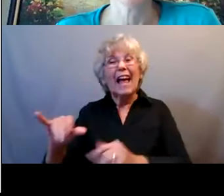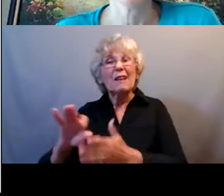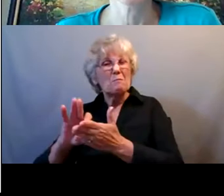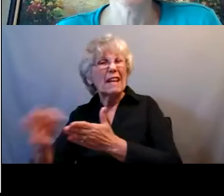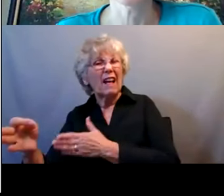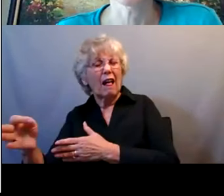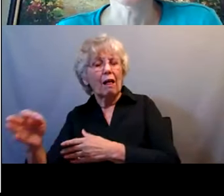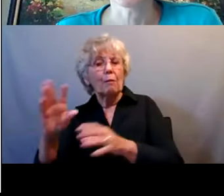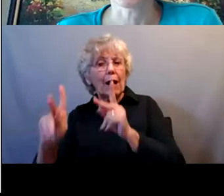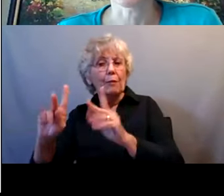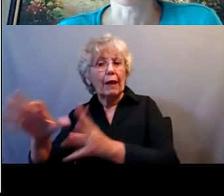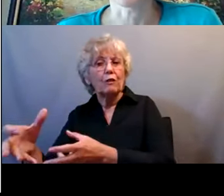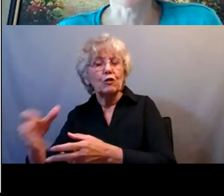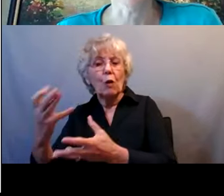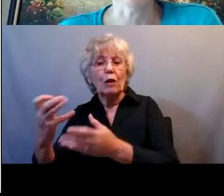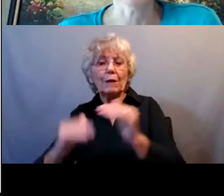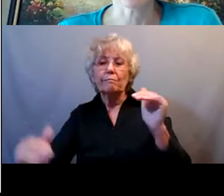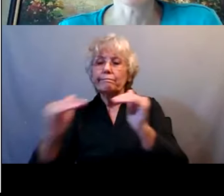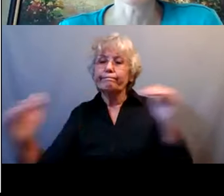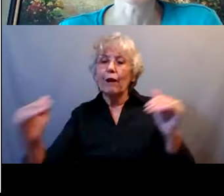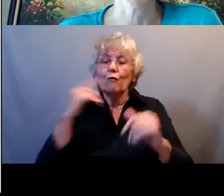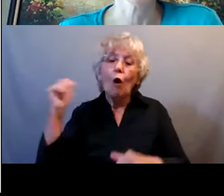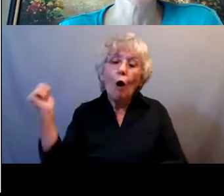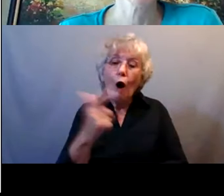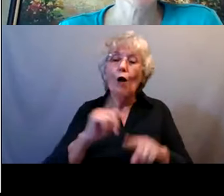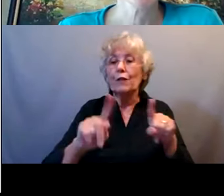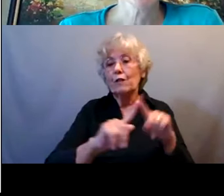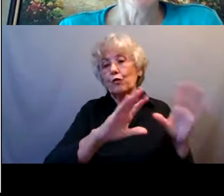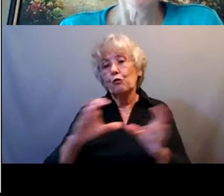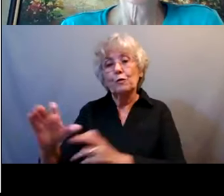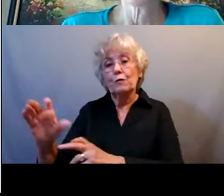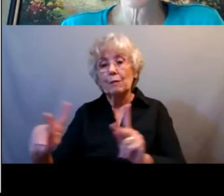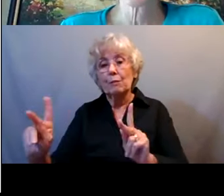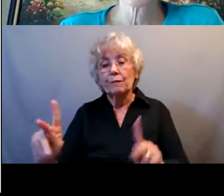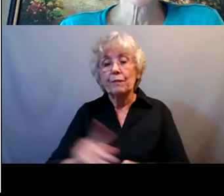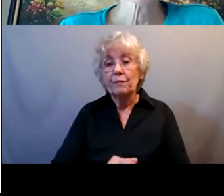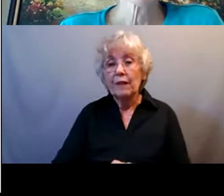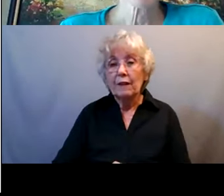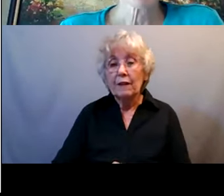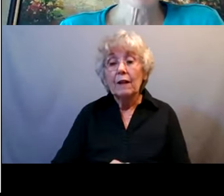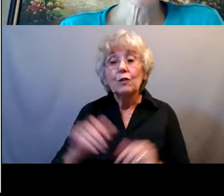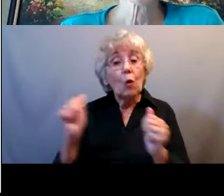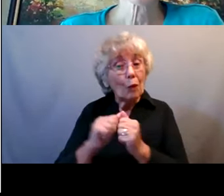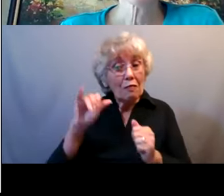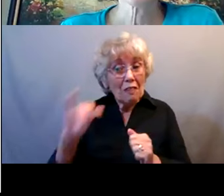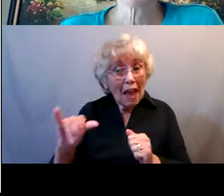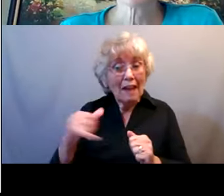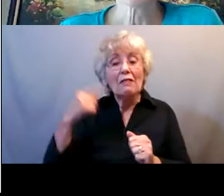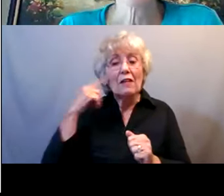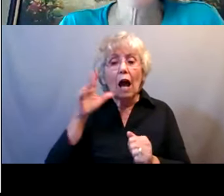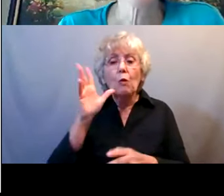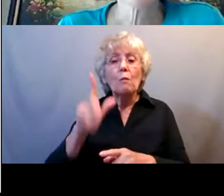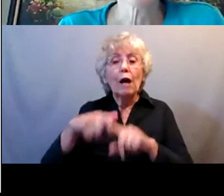and higher vaccination among all these populations. So with that, I think I'll just pause. Oh, and